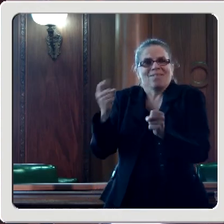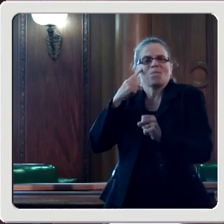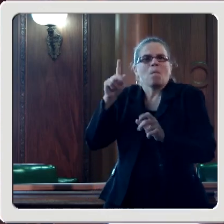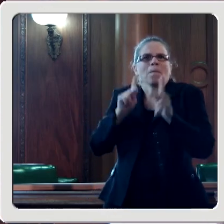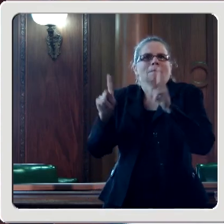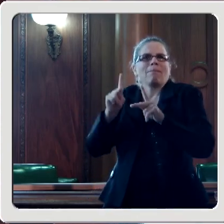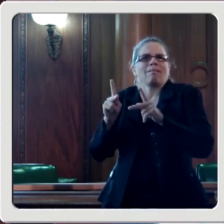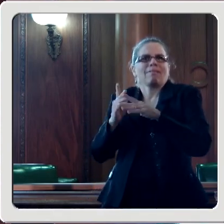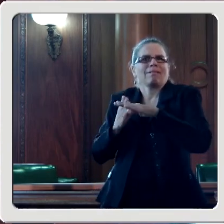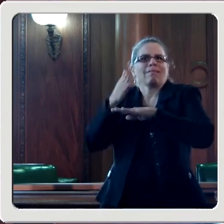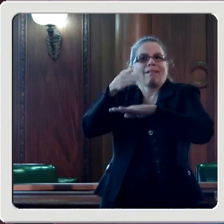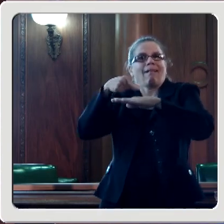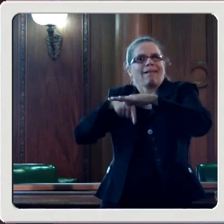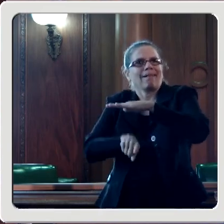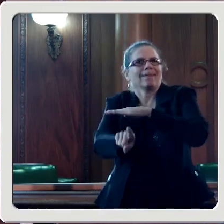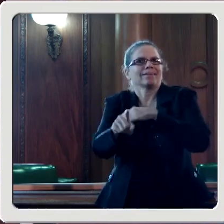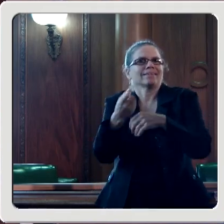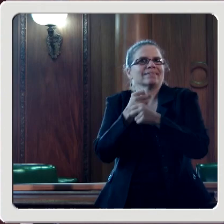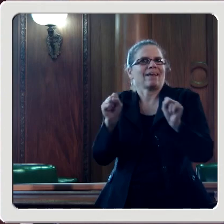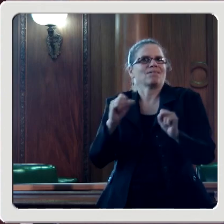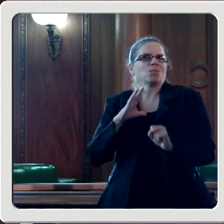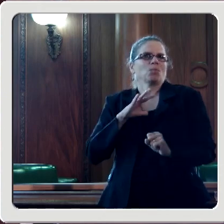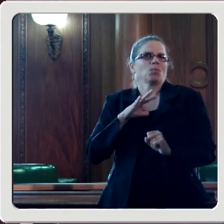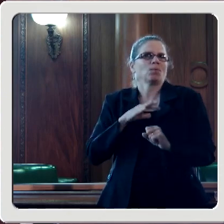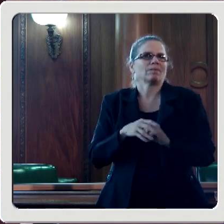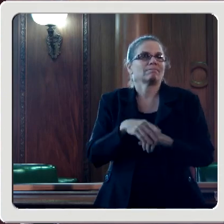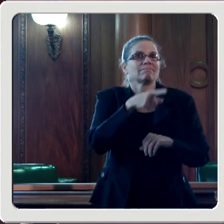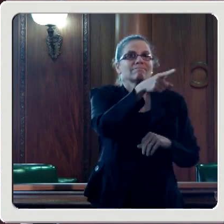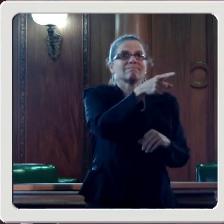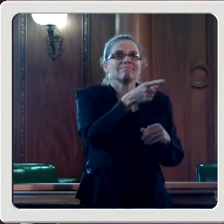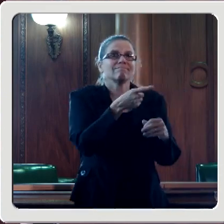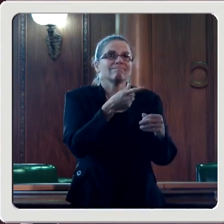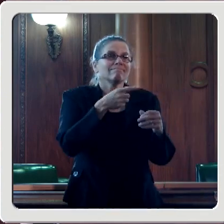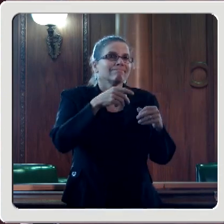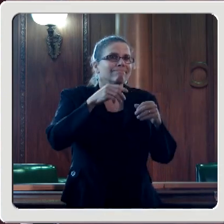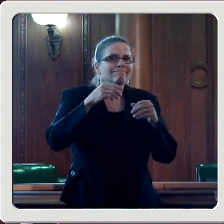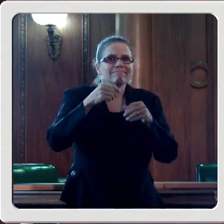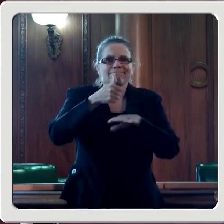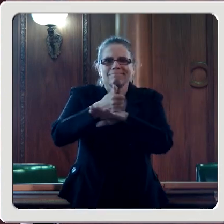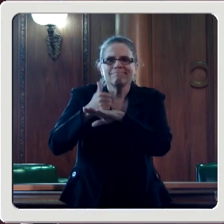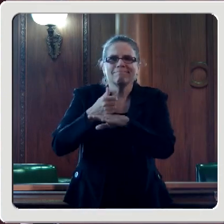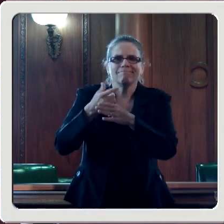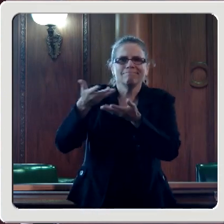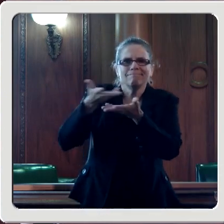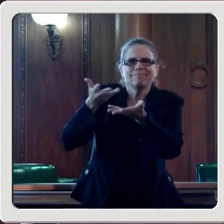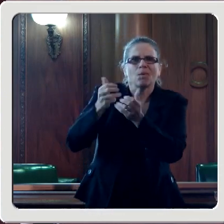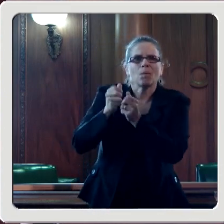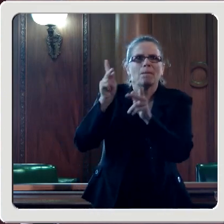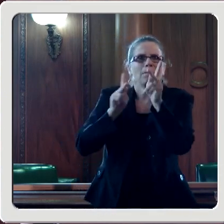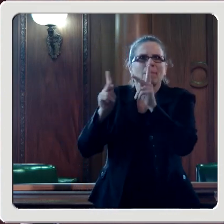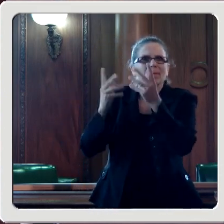our point person on that, and we're very steadfast to get that done for the neighborhood. I appreciate that.